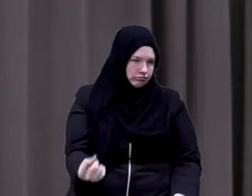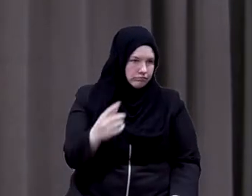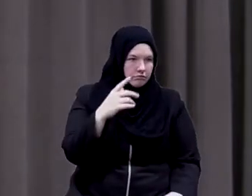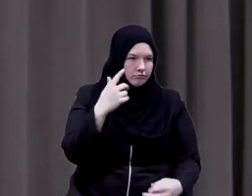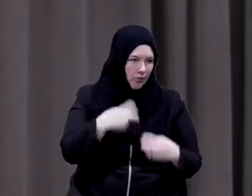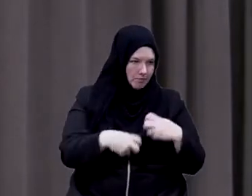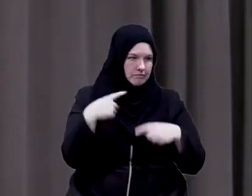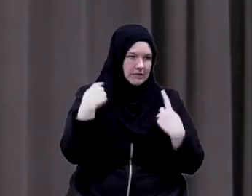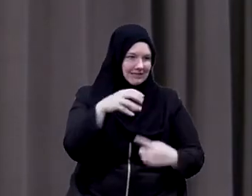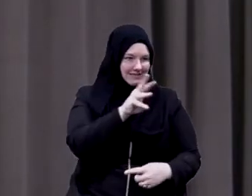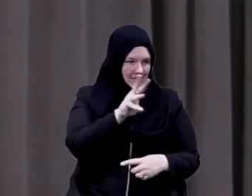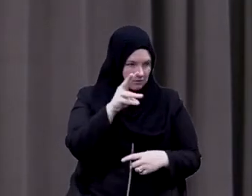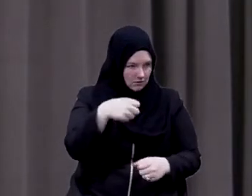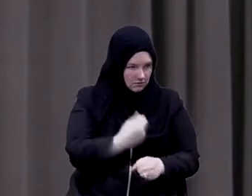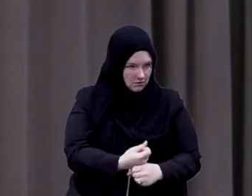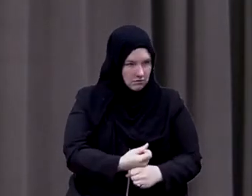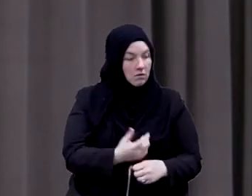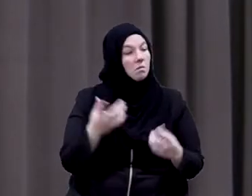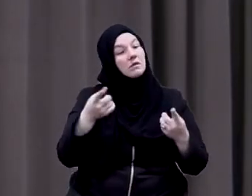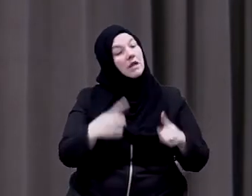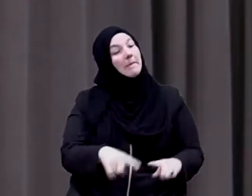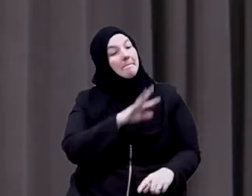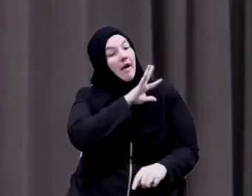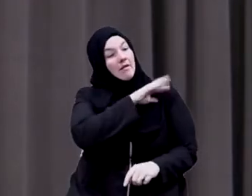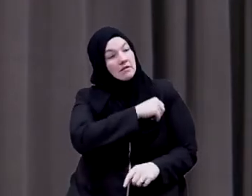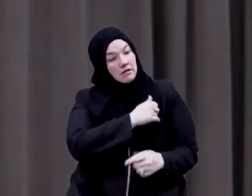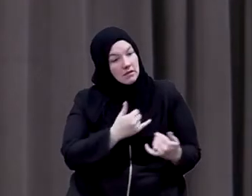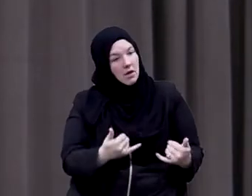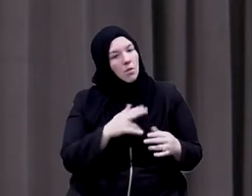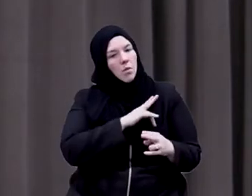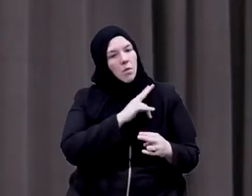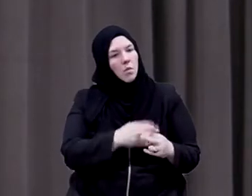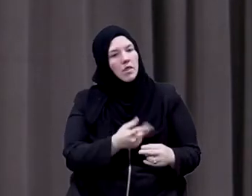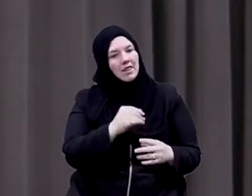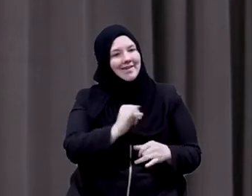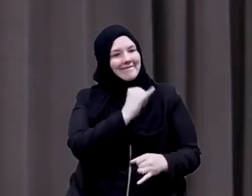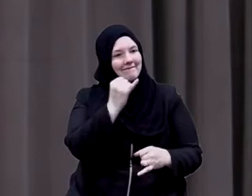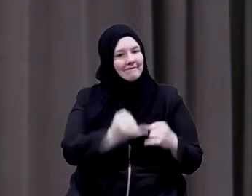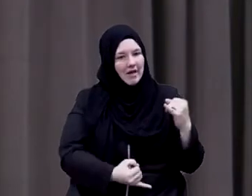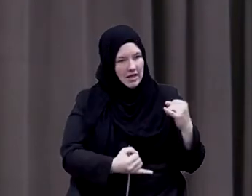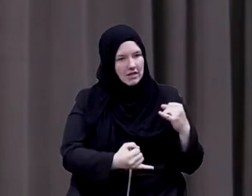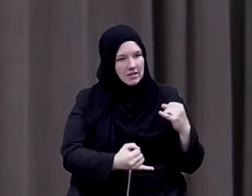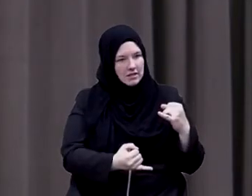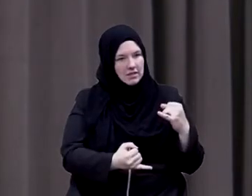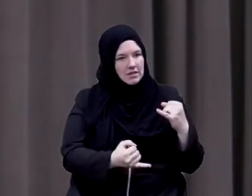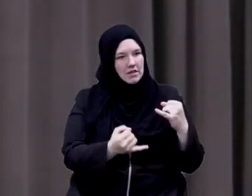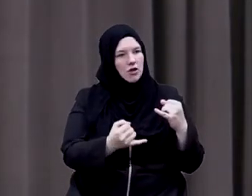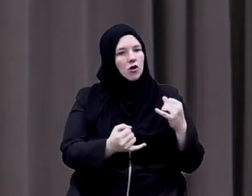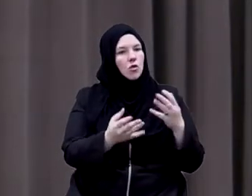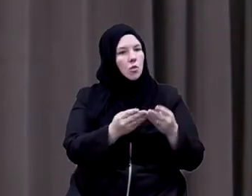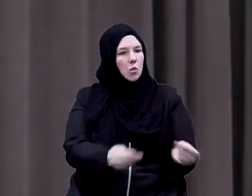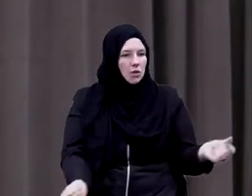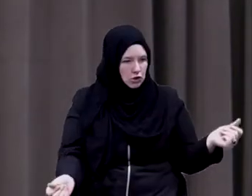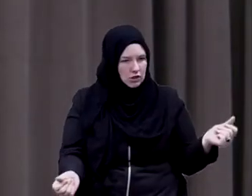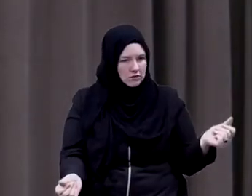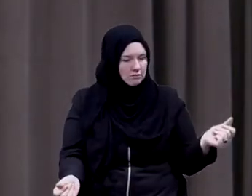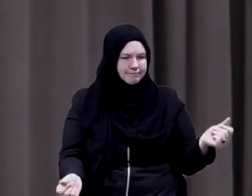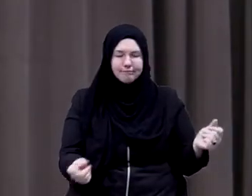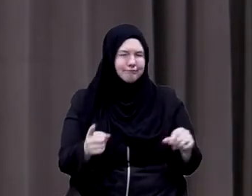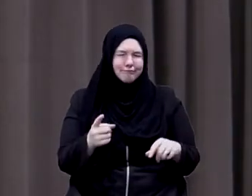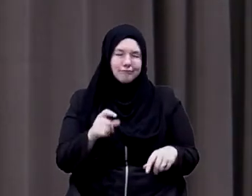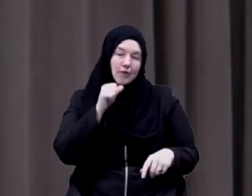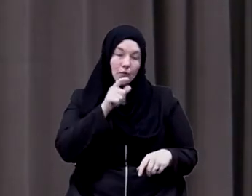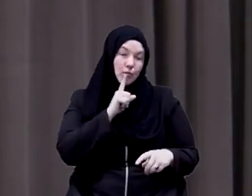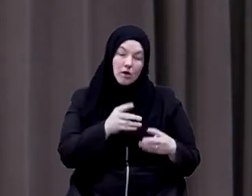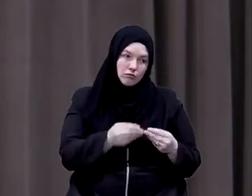years. What's going on in Palestine now is what they call the final status resolution. And it is not a resolution